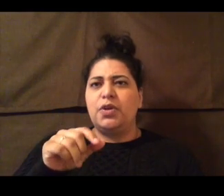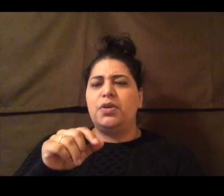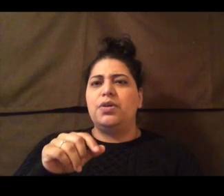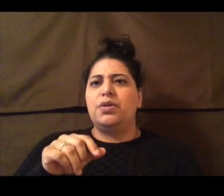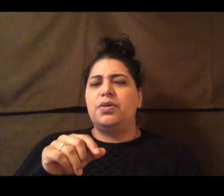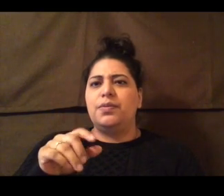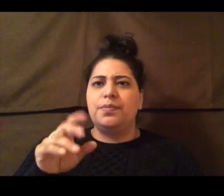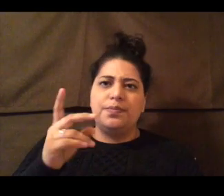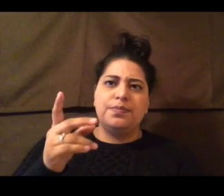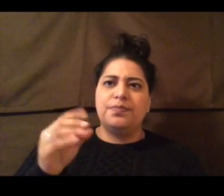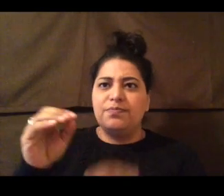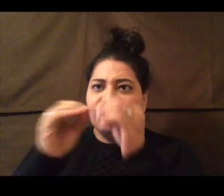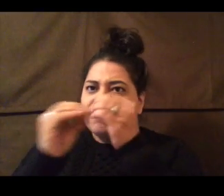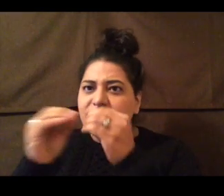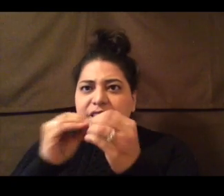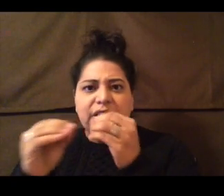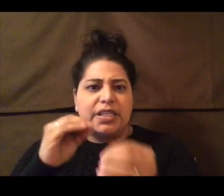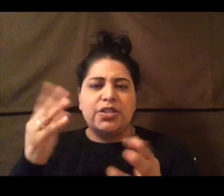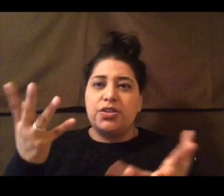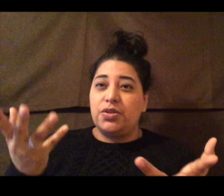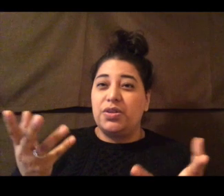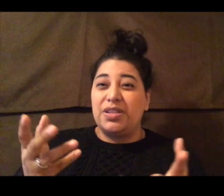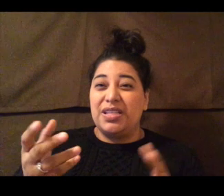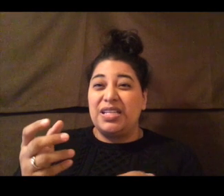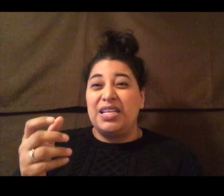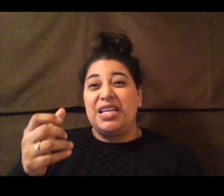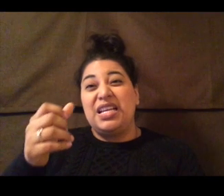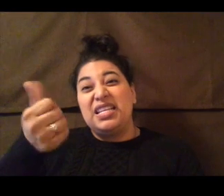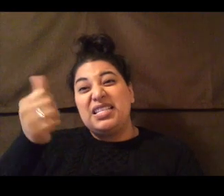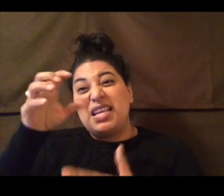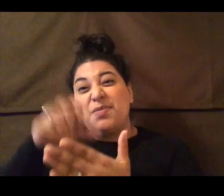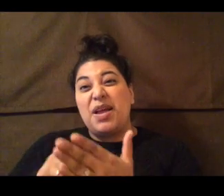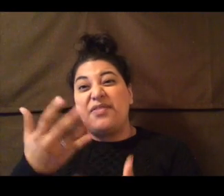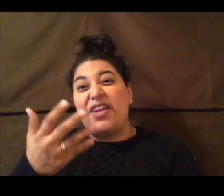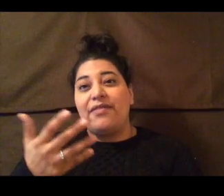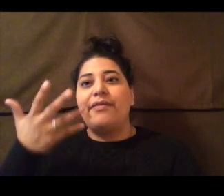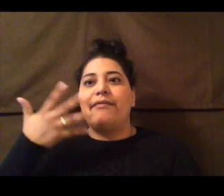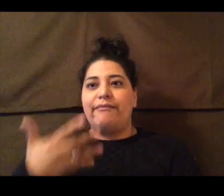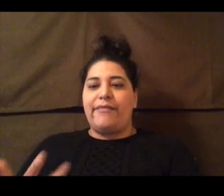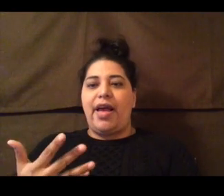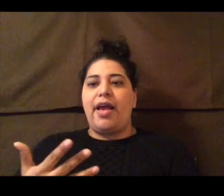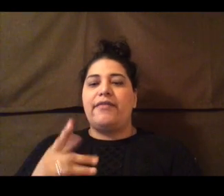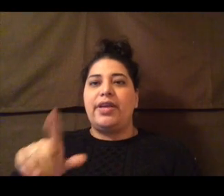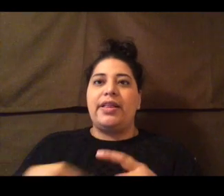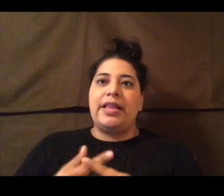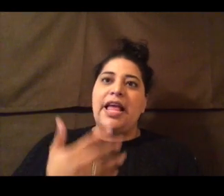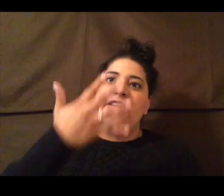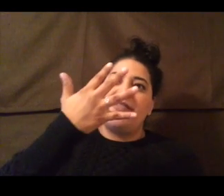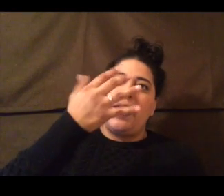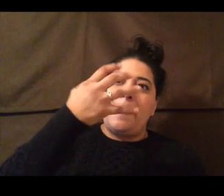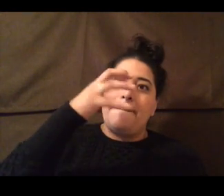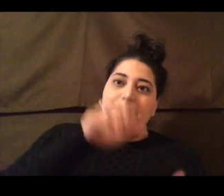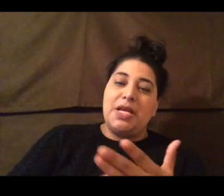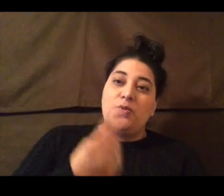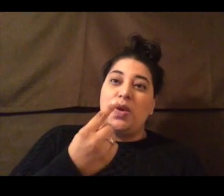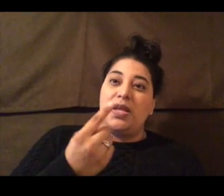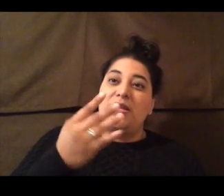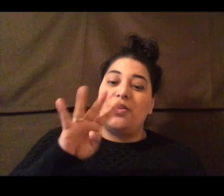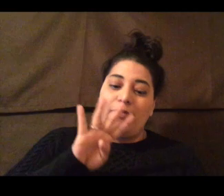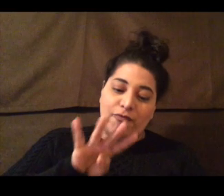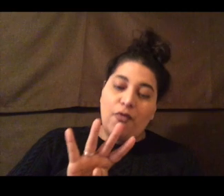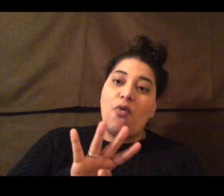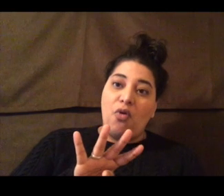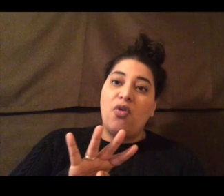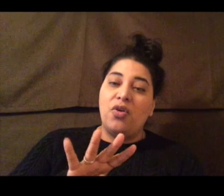10 minus 5 is 5, and 5 minus 1 is 4. Okay? So we have